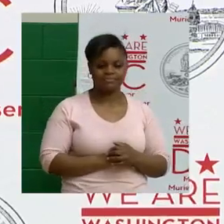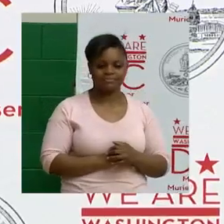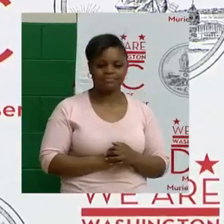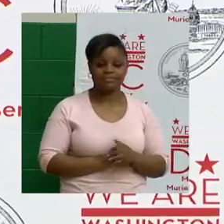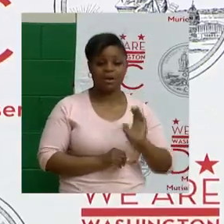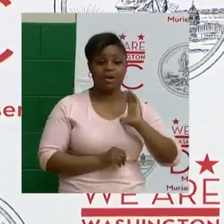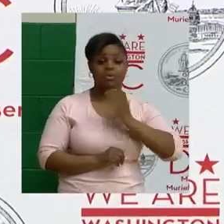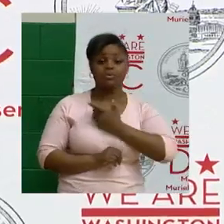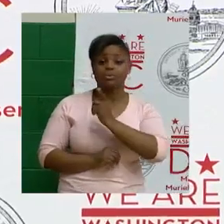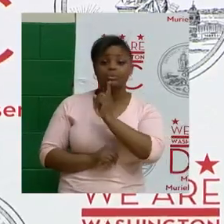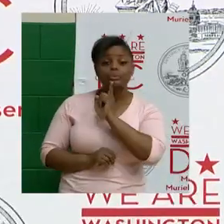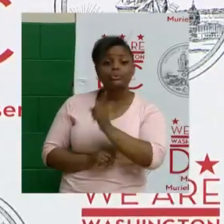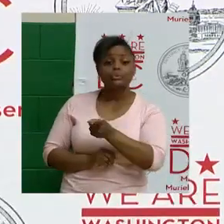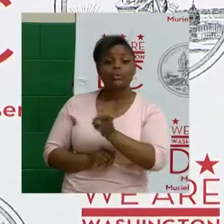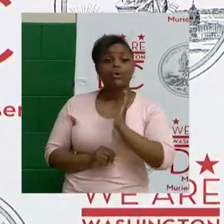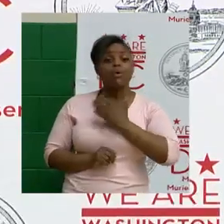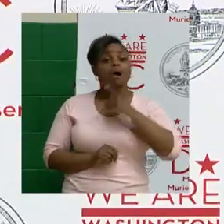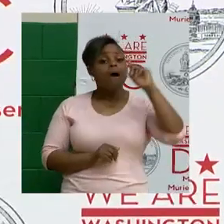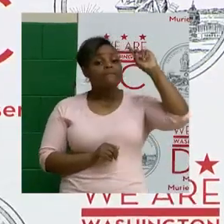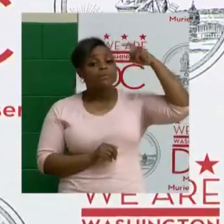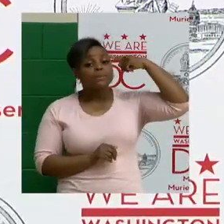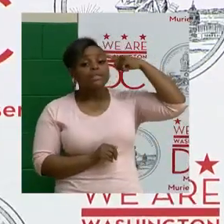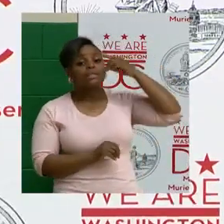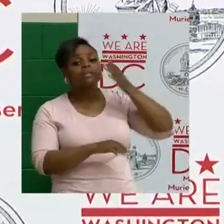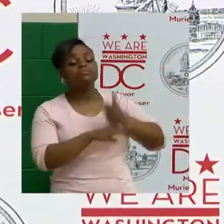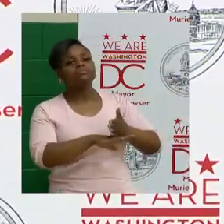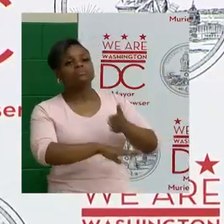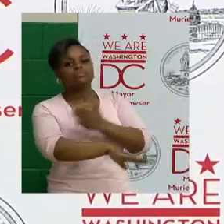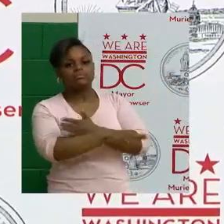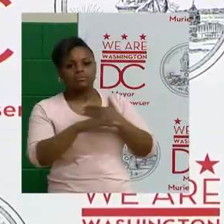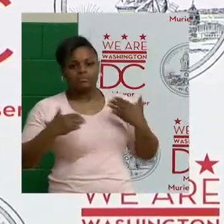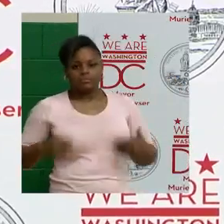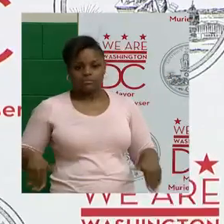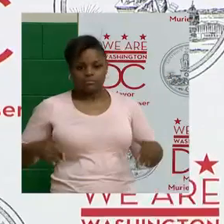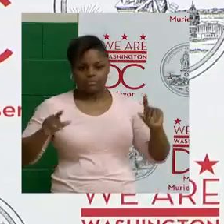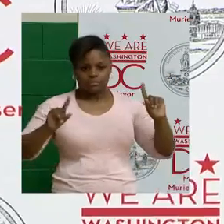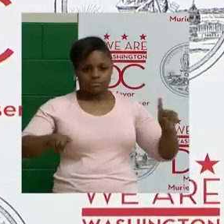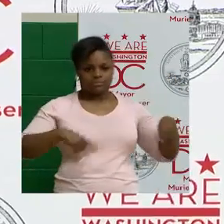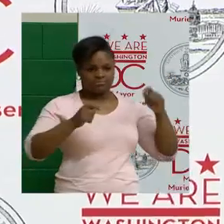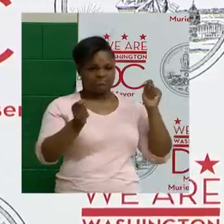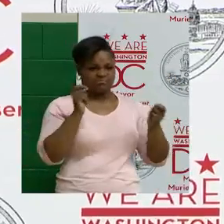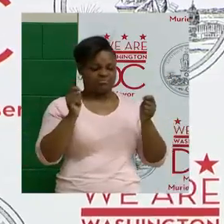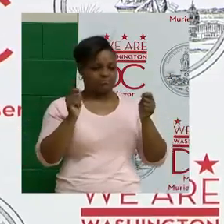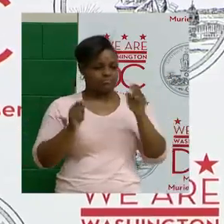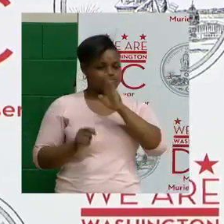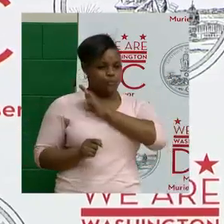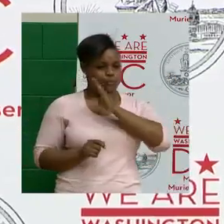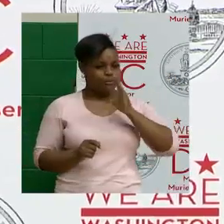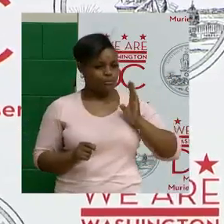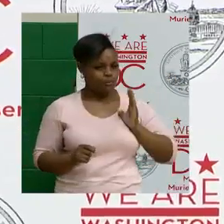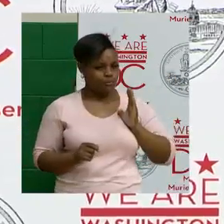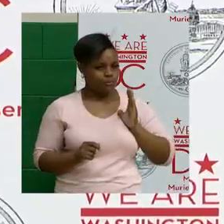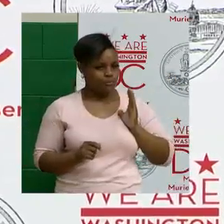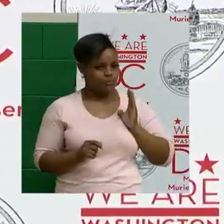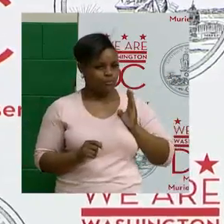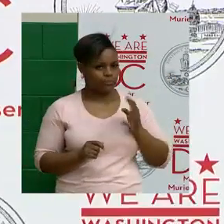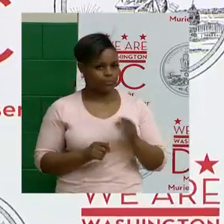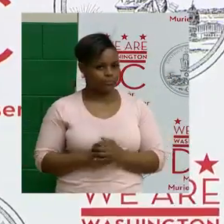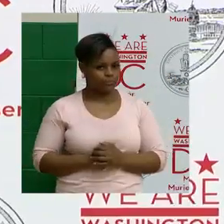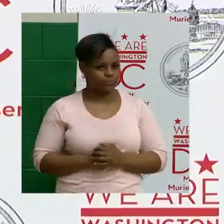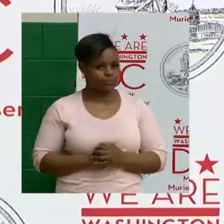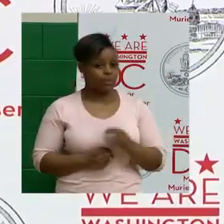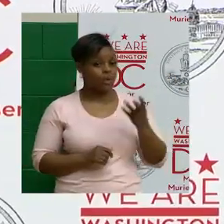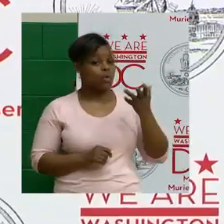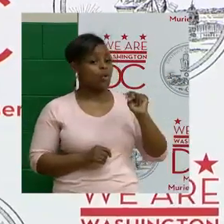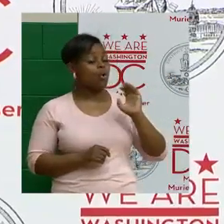a very long way since the days of the control board, where our finances were literally so bad